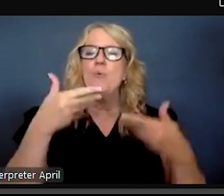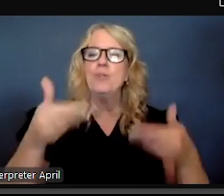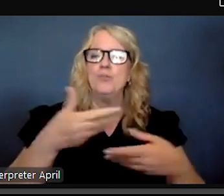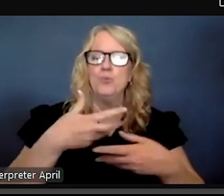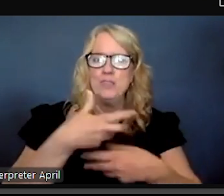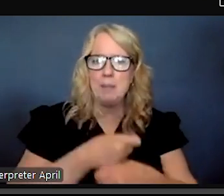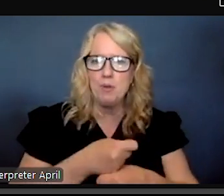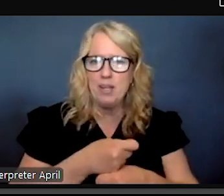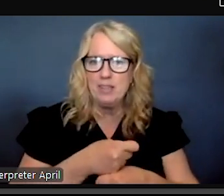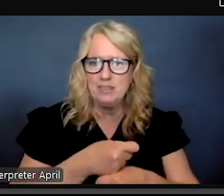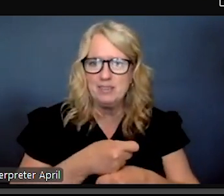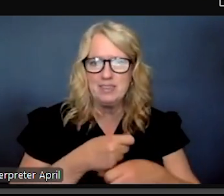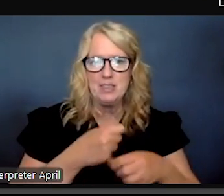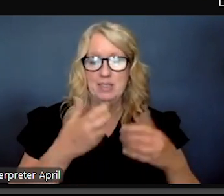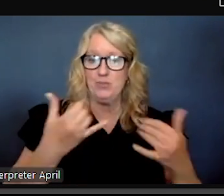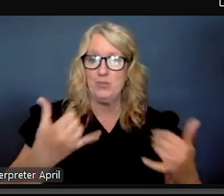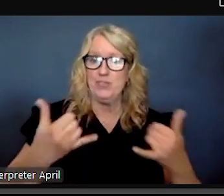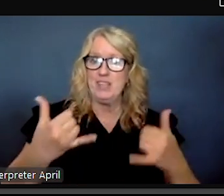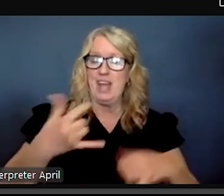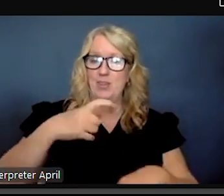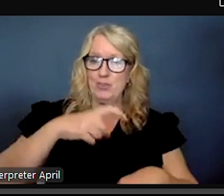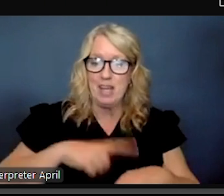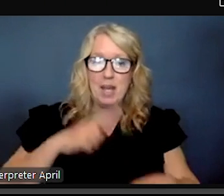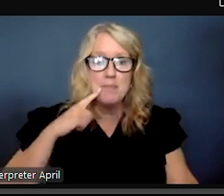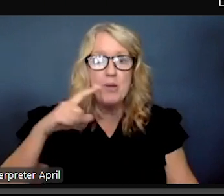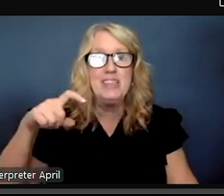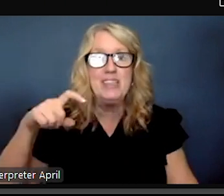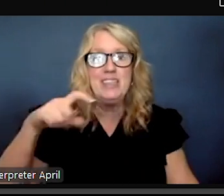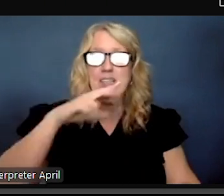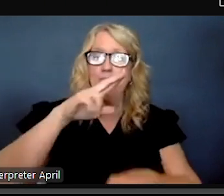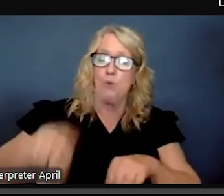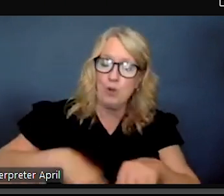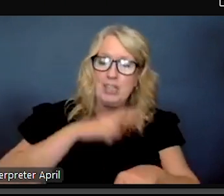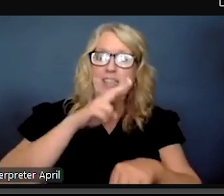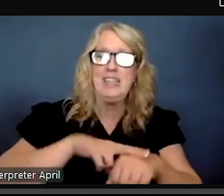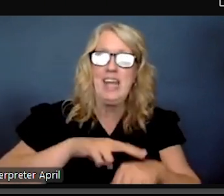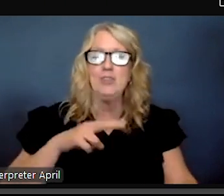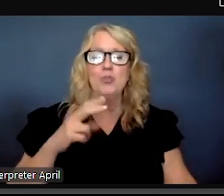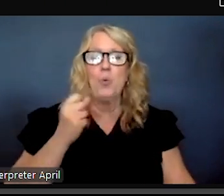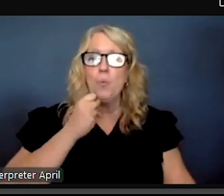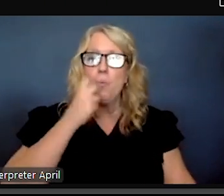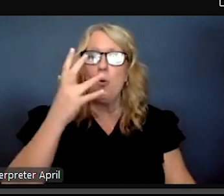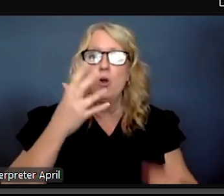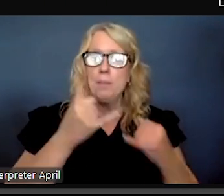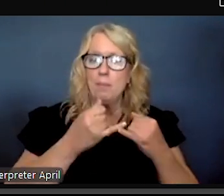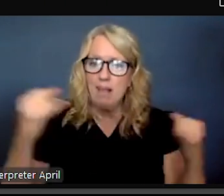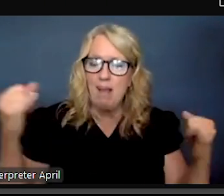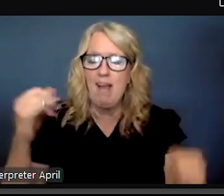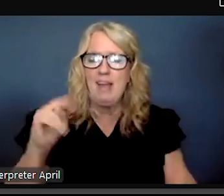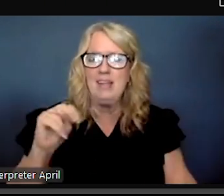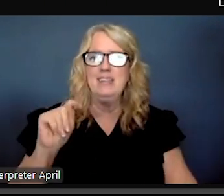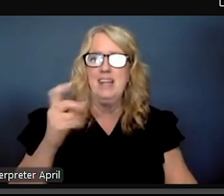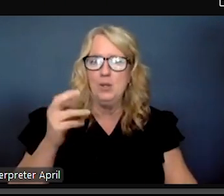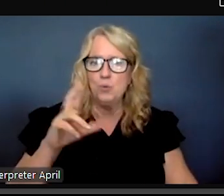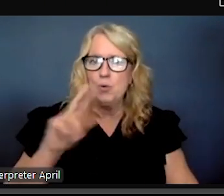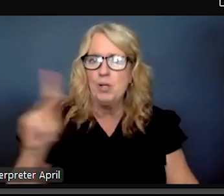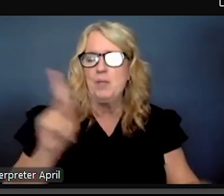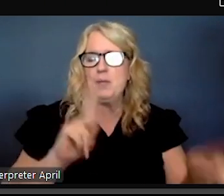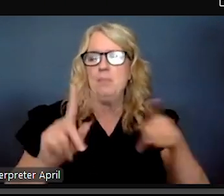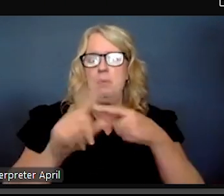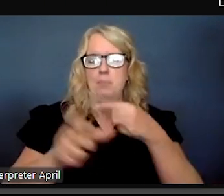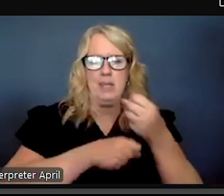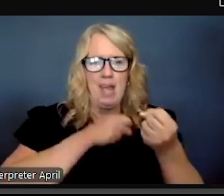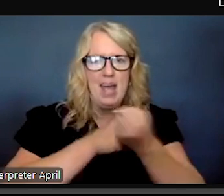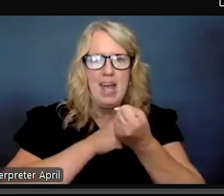it, is this the time and there a need for a national Warmline network? Some folks have